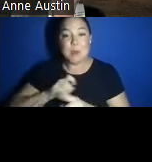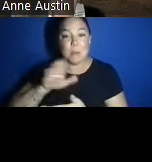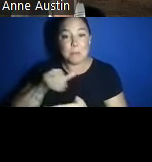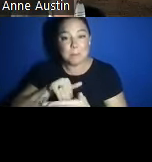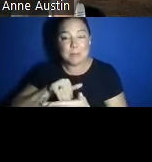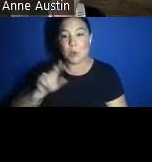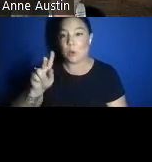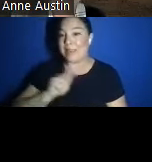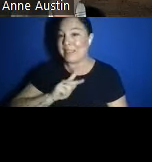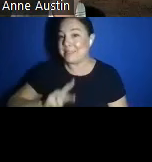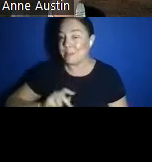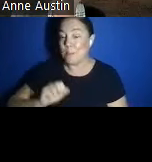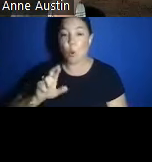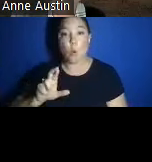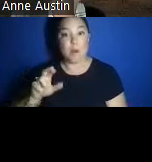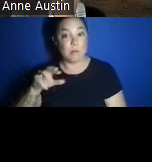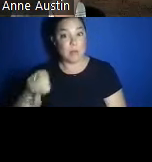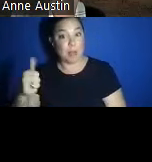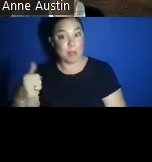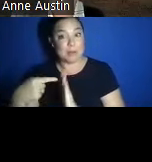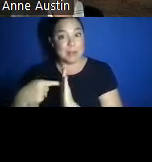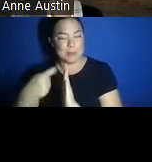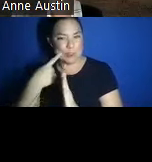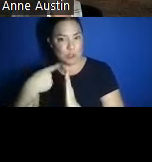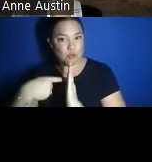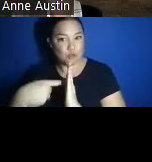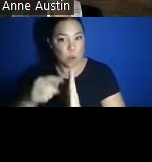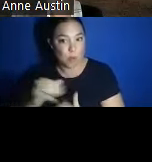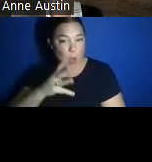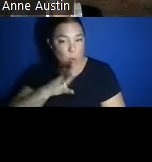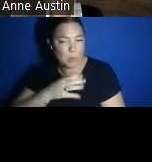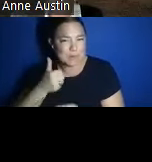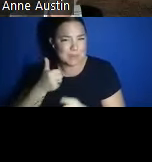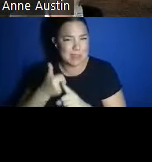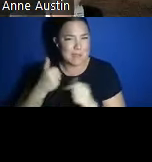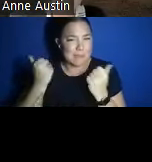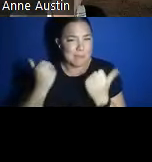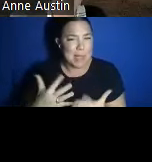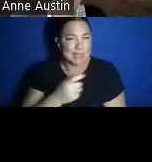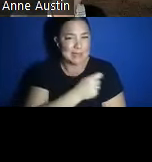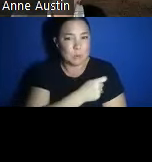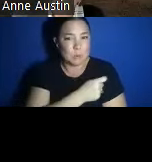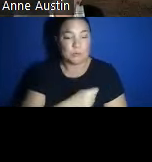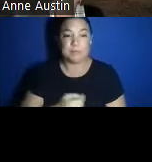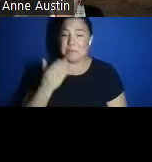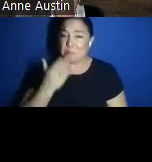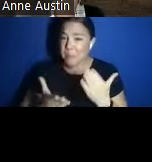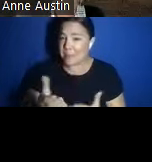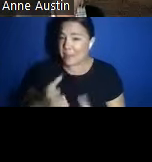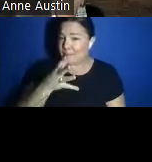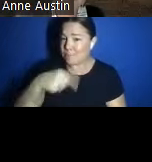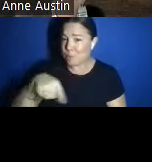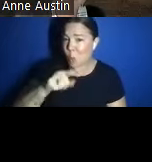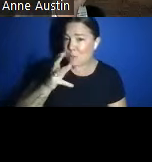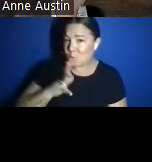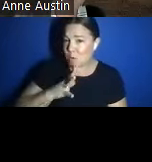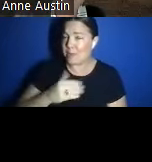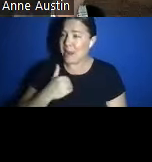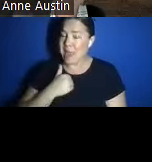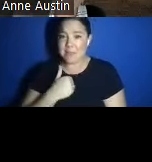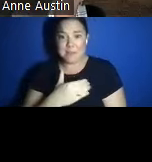the example of the woman that I just showed you who's heavily tattooed. These women may have been empowered not only in their own